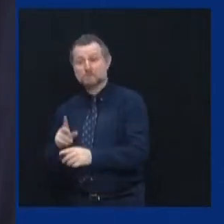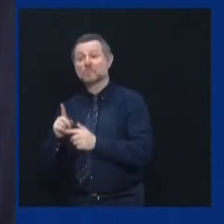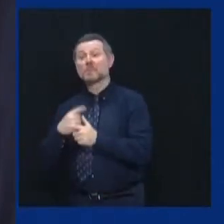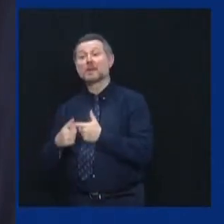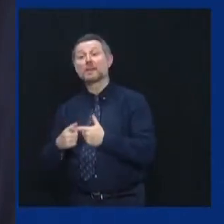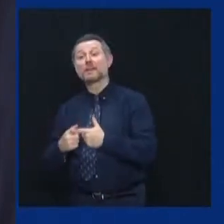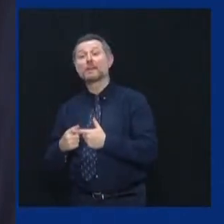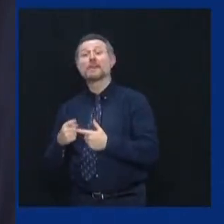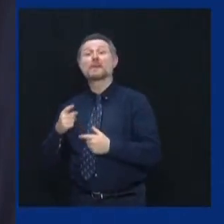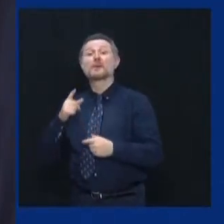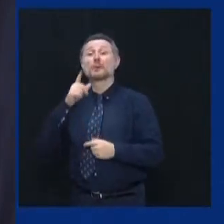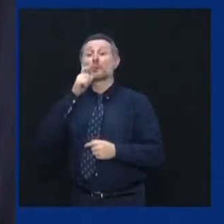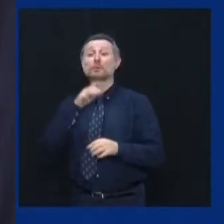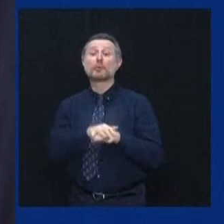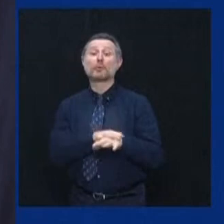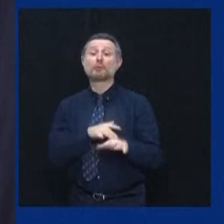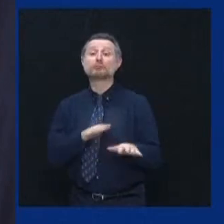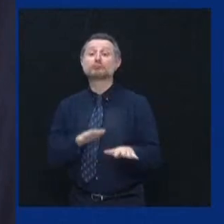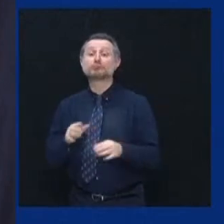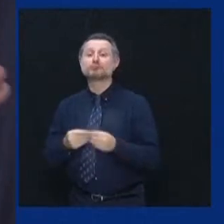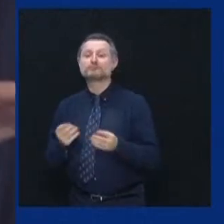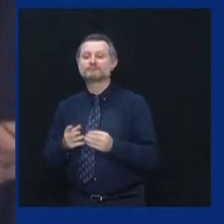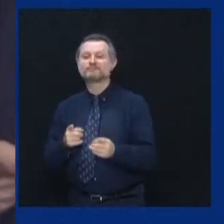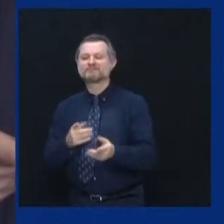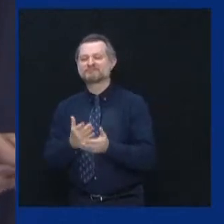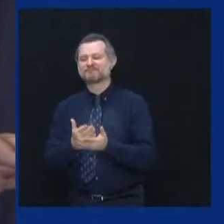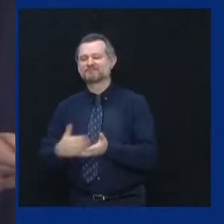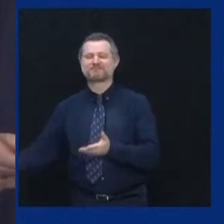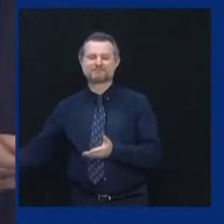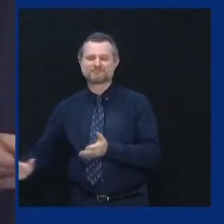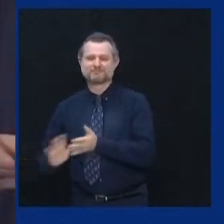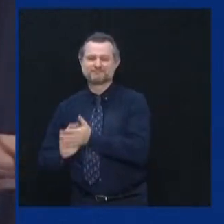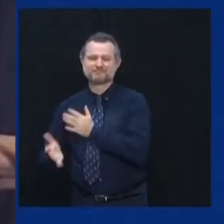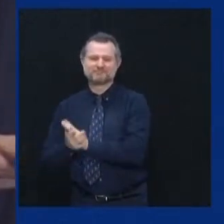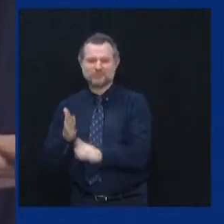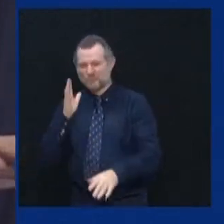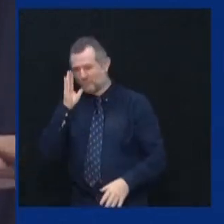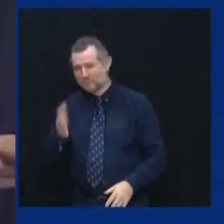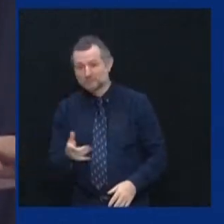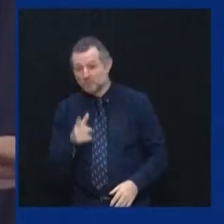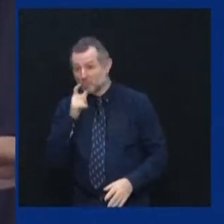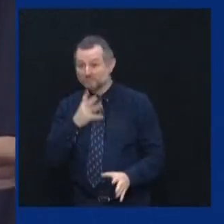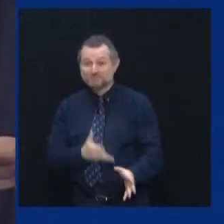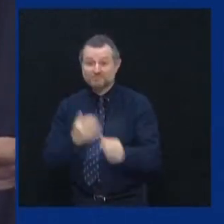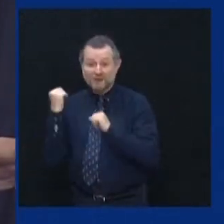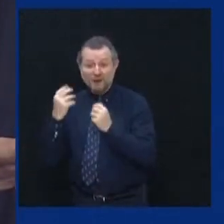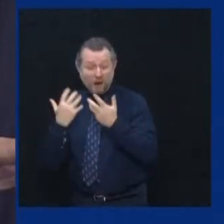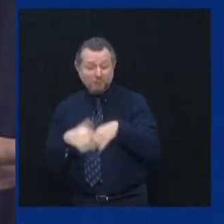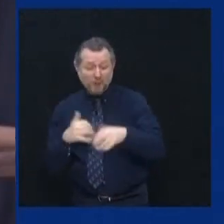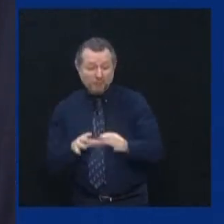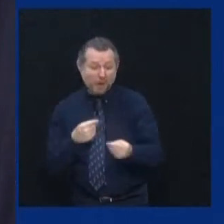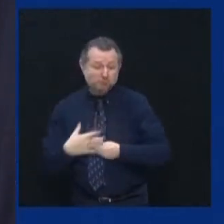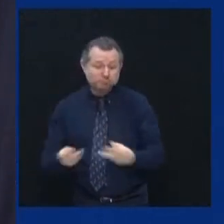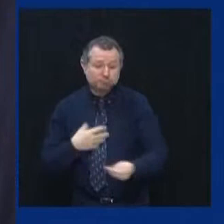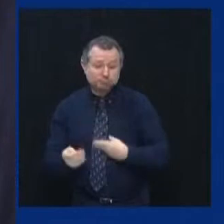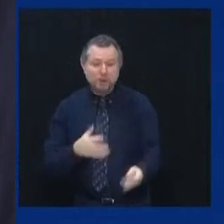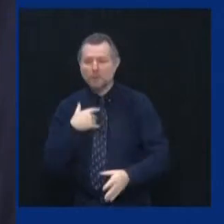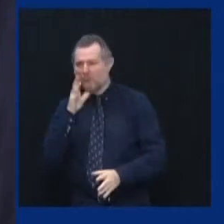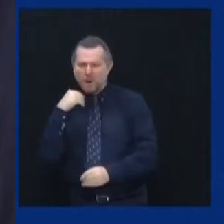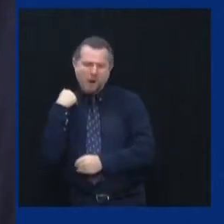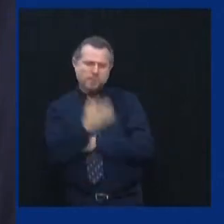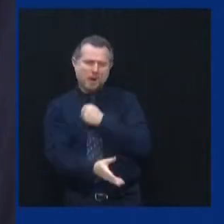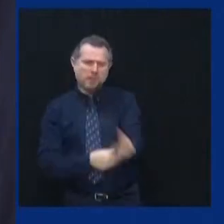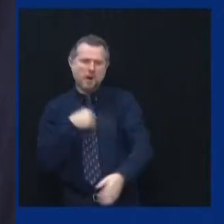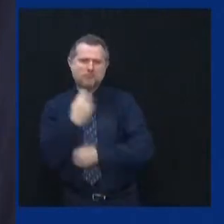the slow distributors in favor of faster distributors going forward. So in